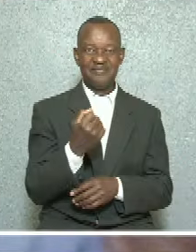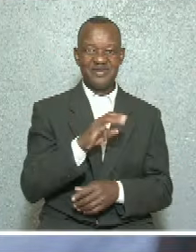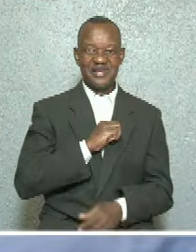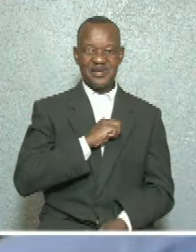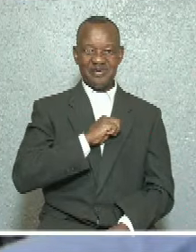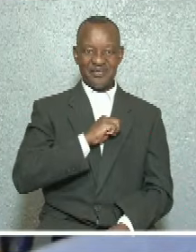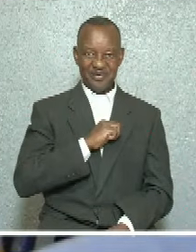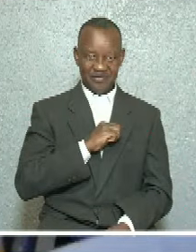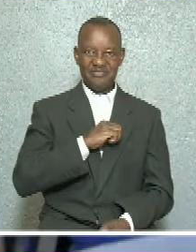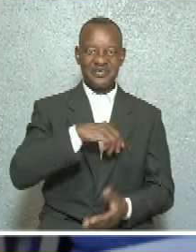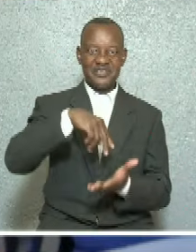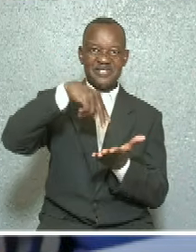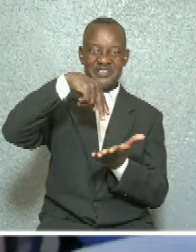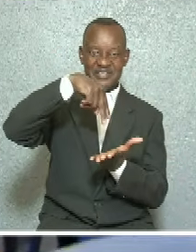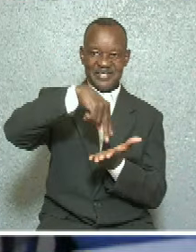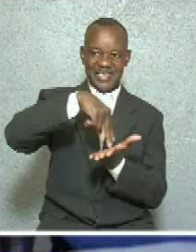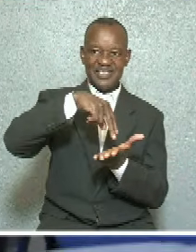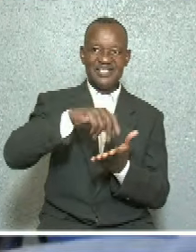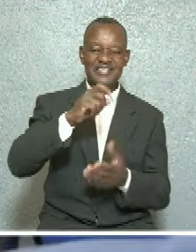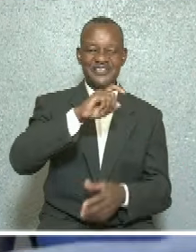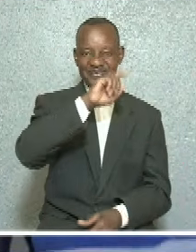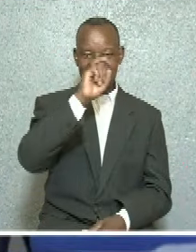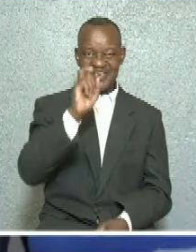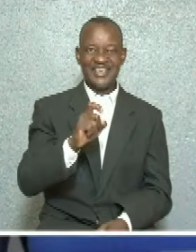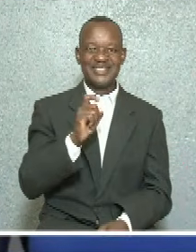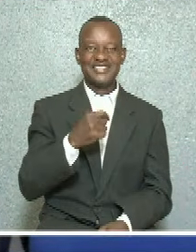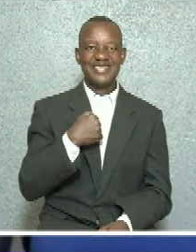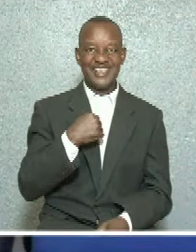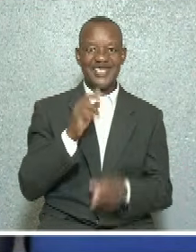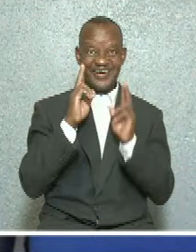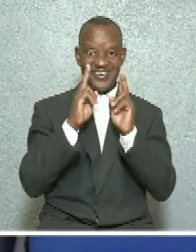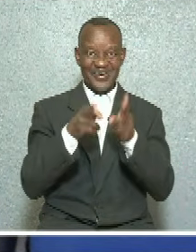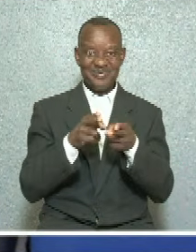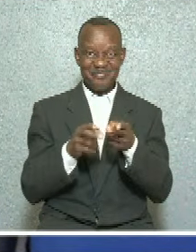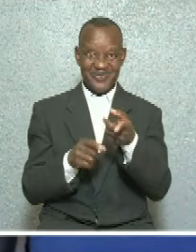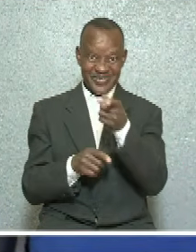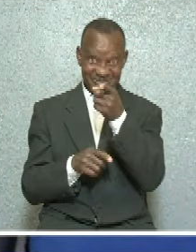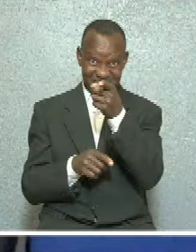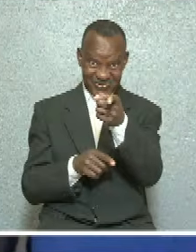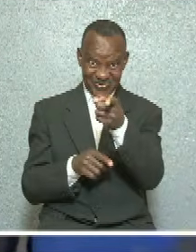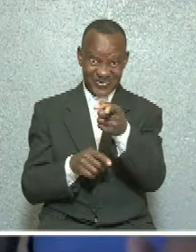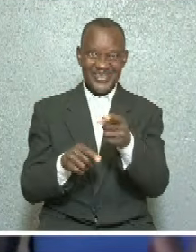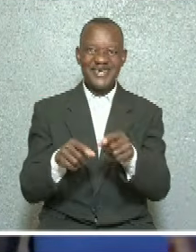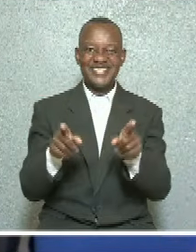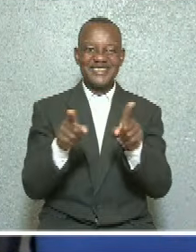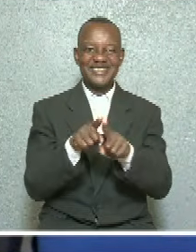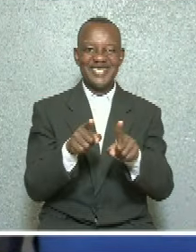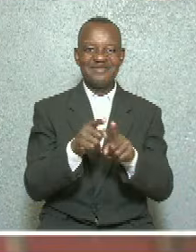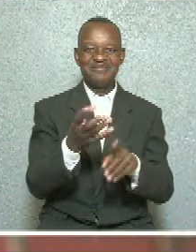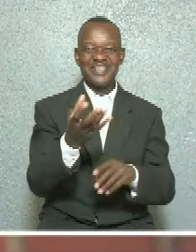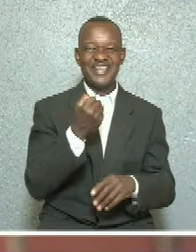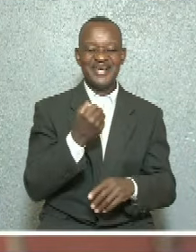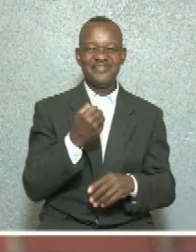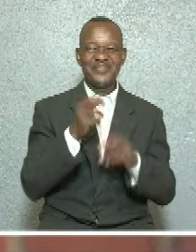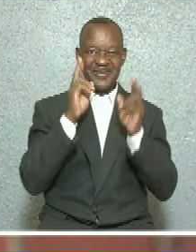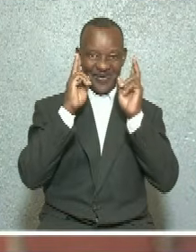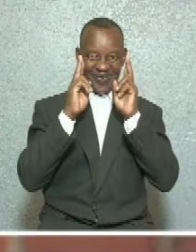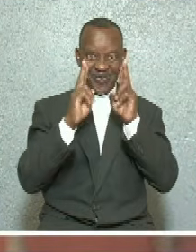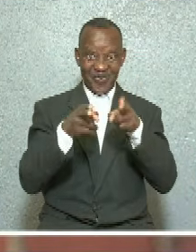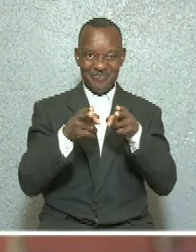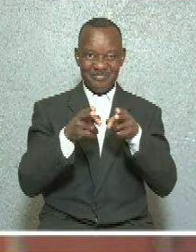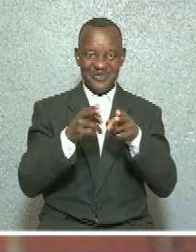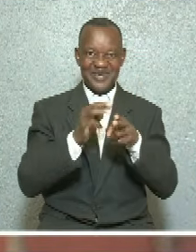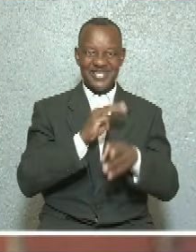you are confident too. So that's the first one, being able to have confidence. Confidence even when you are scared,